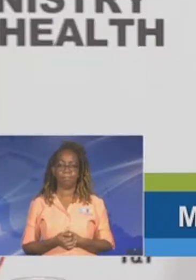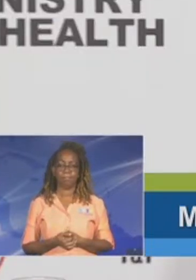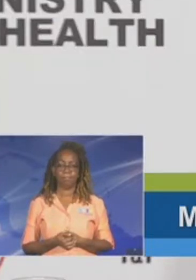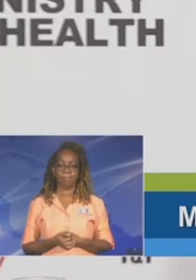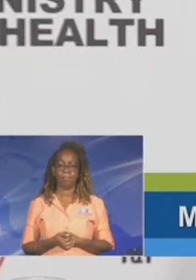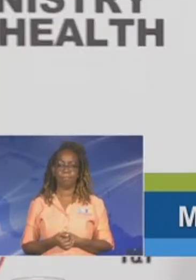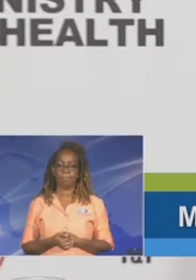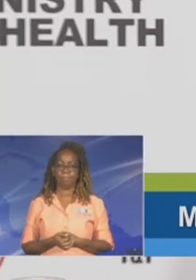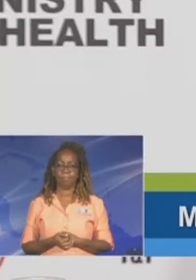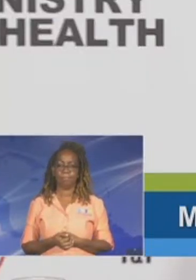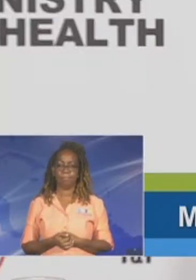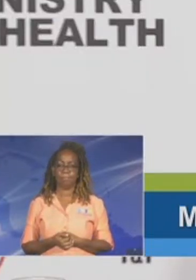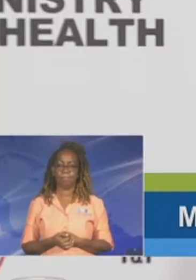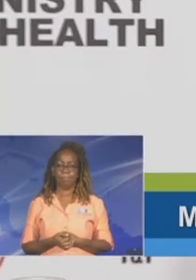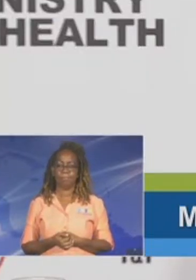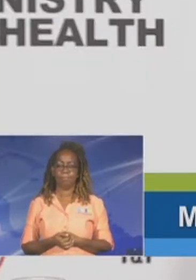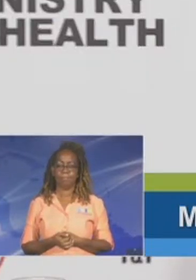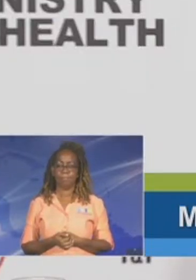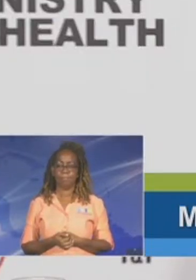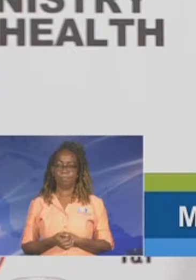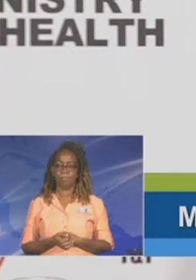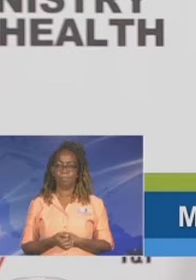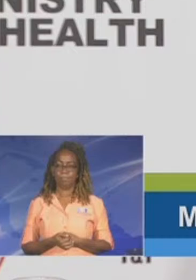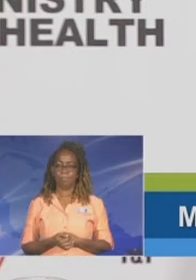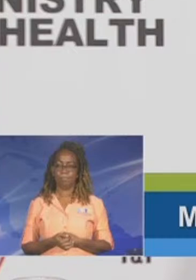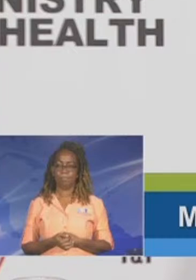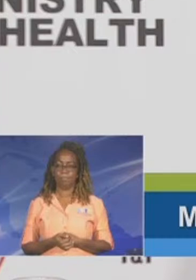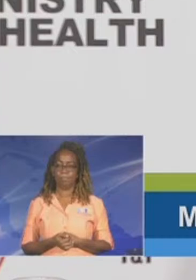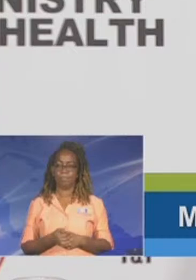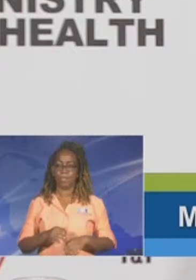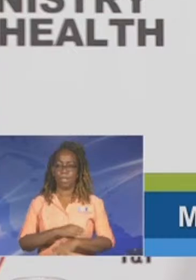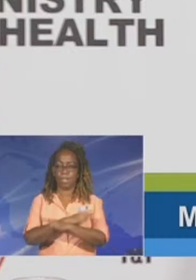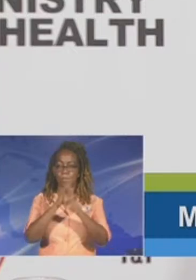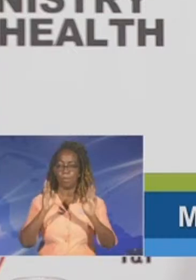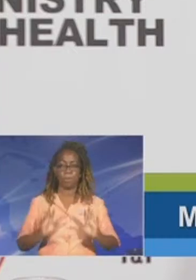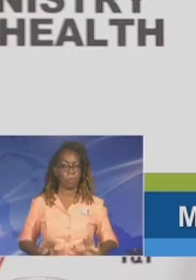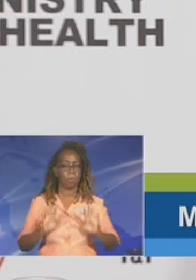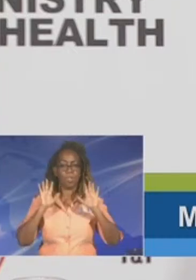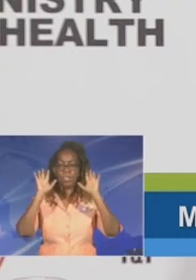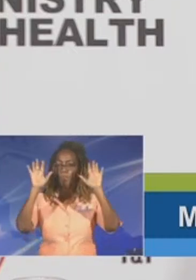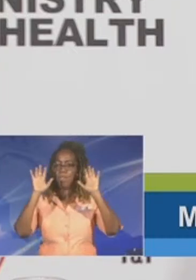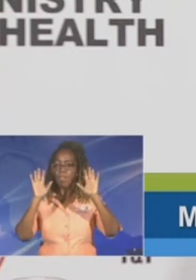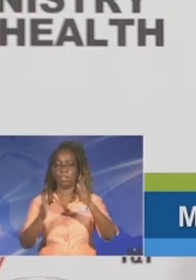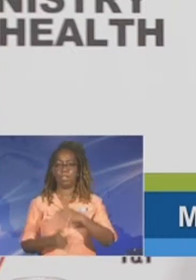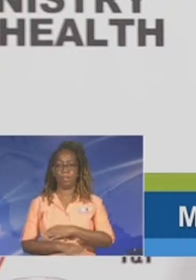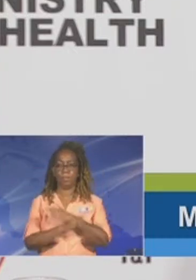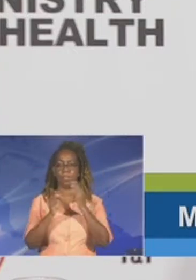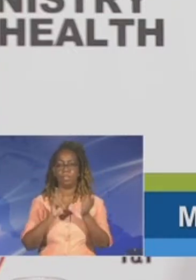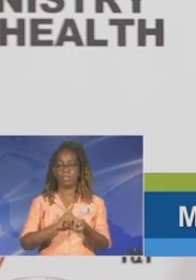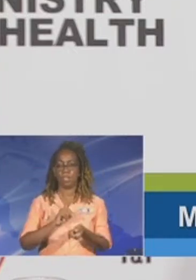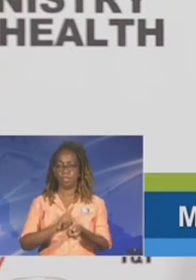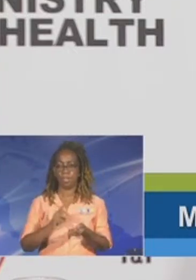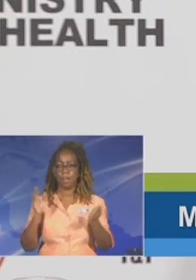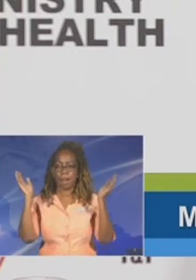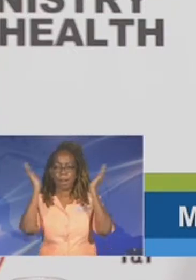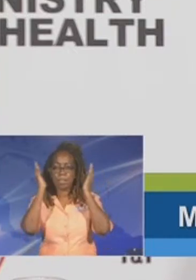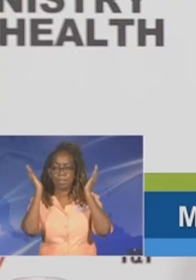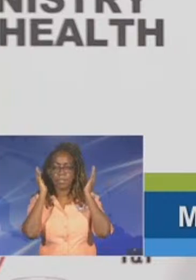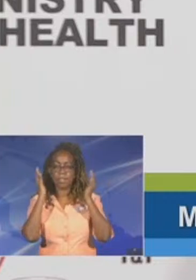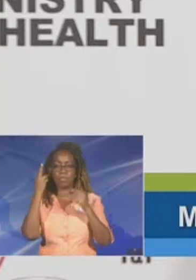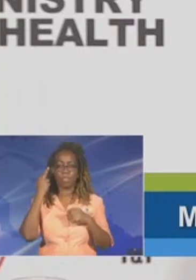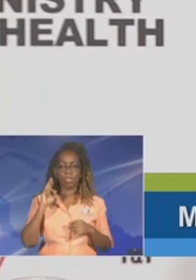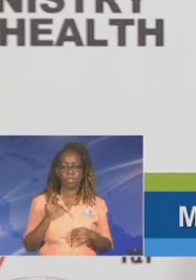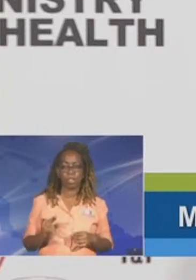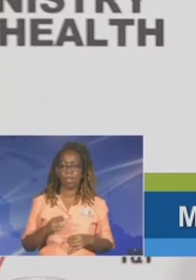Thank you, Ms. Alcantara. Good morning. Also a wonderful morning to Drs. Hines and Richards. Good morning to the listening